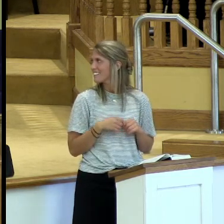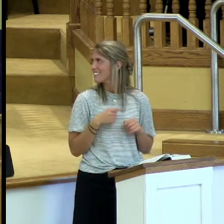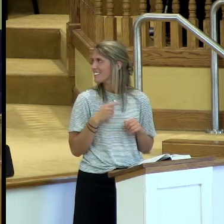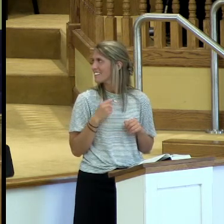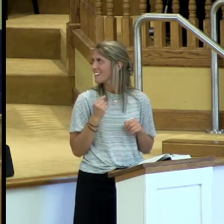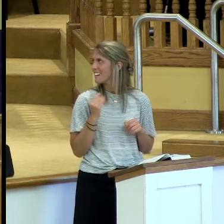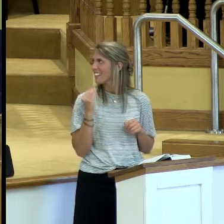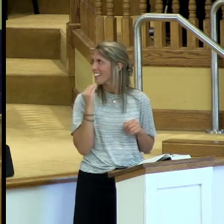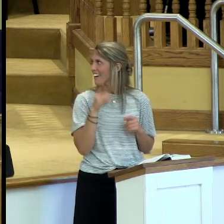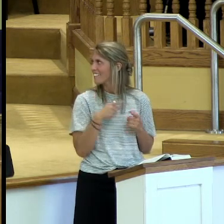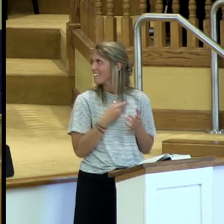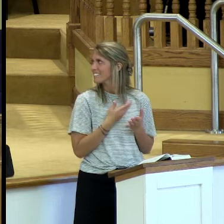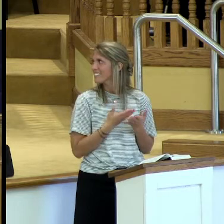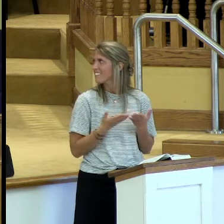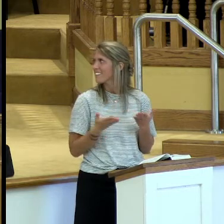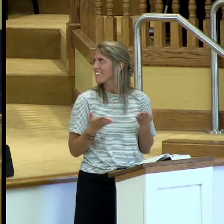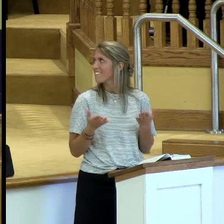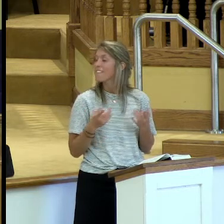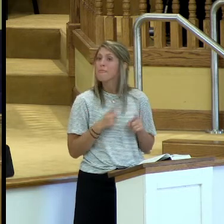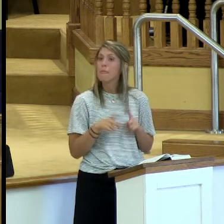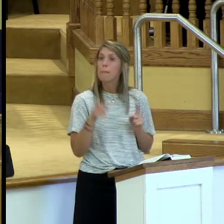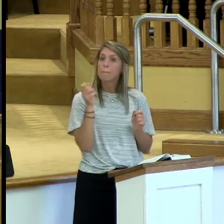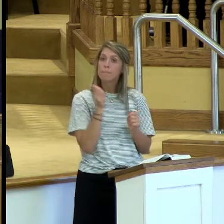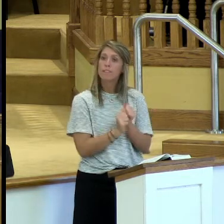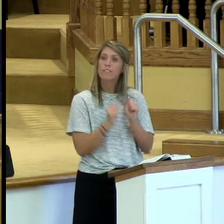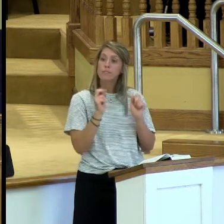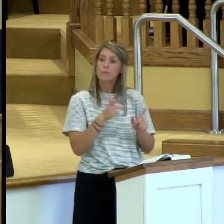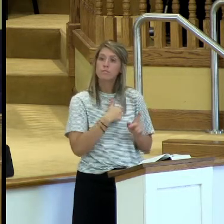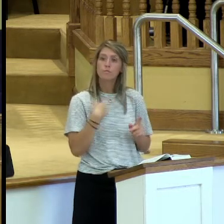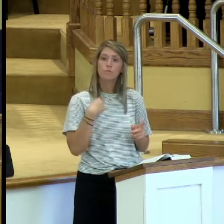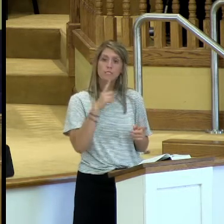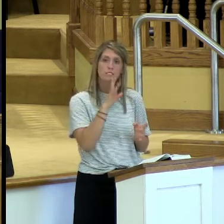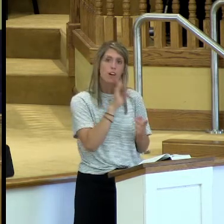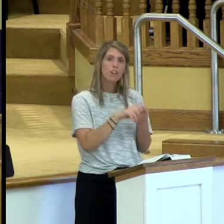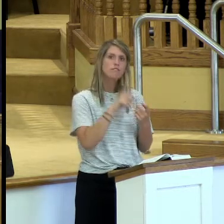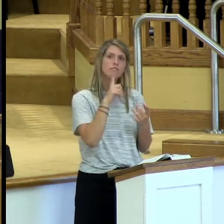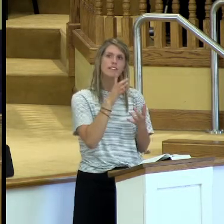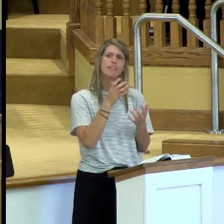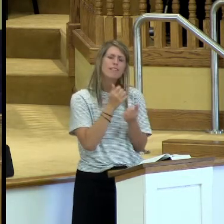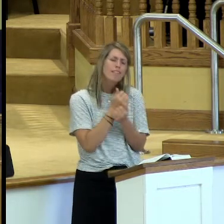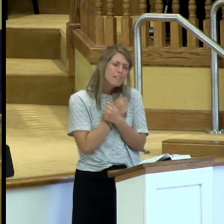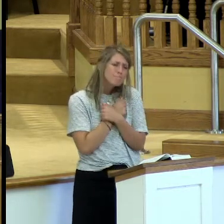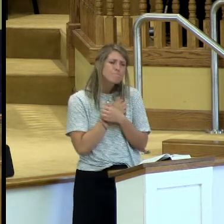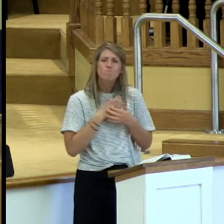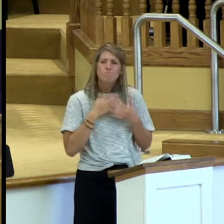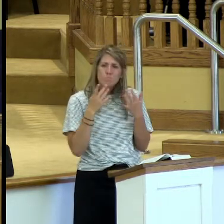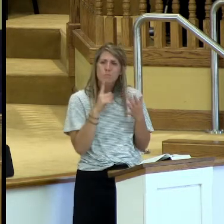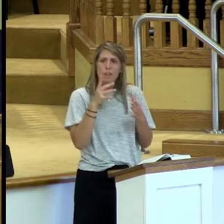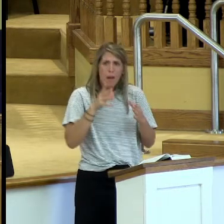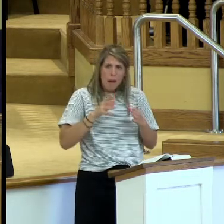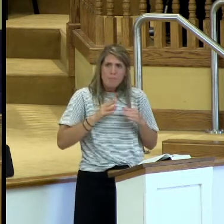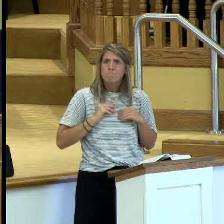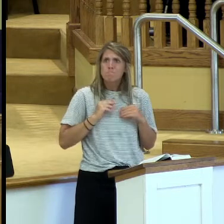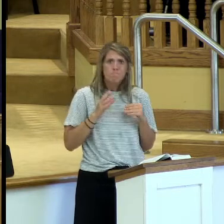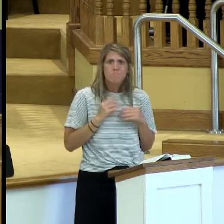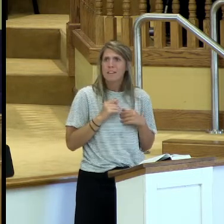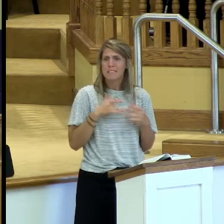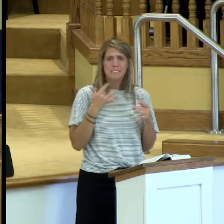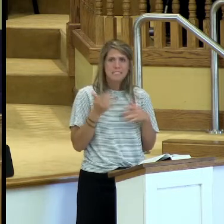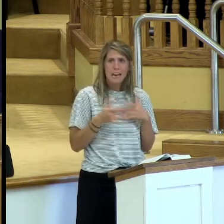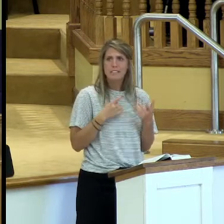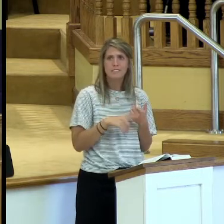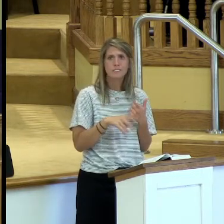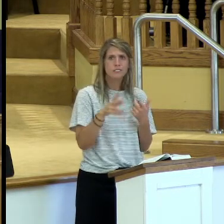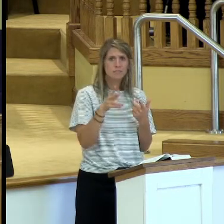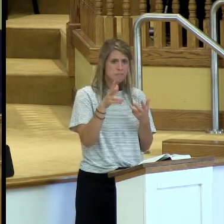about something. Something's going on here. But every person we talked to was just so loving and so susceptible and excited